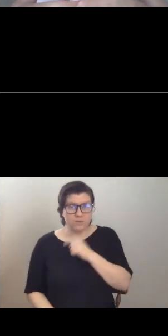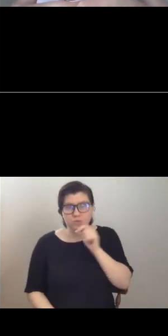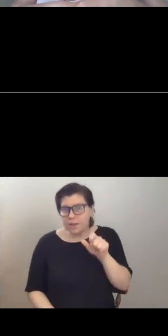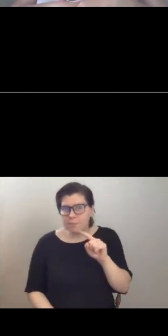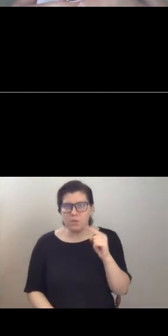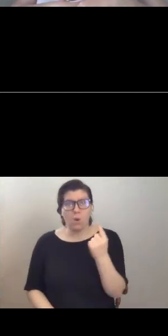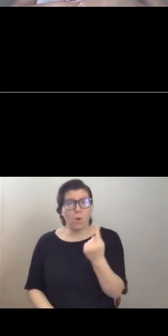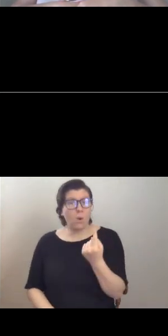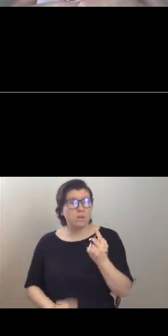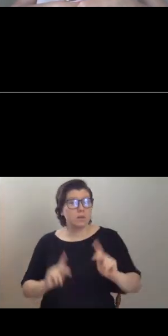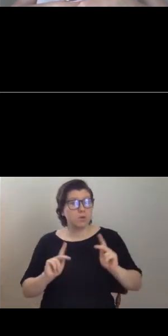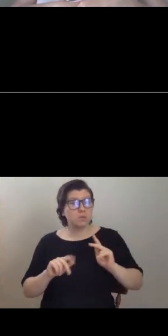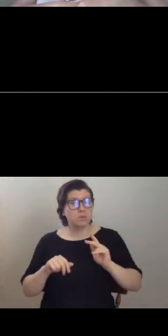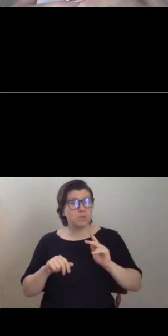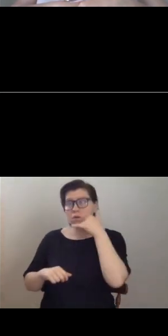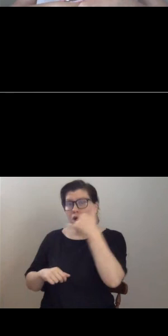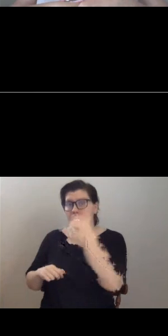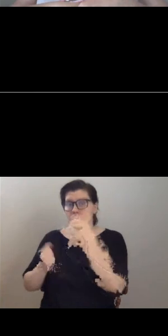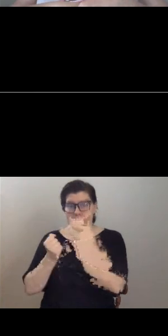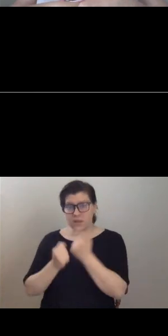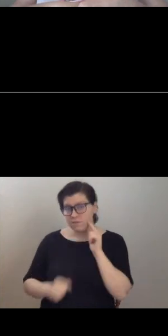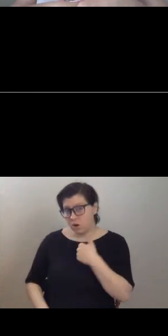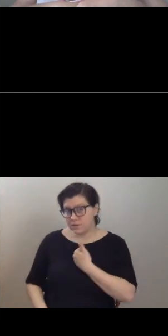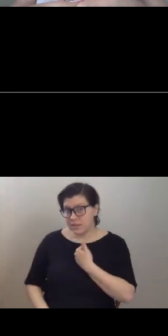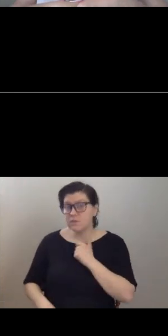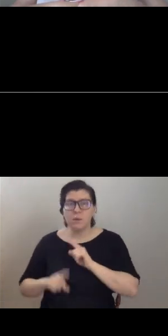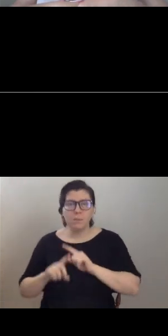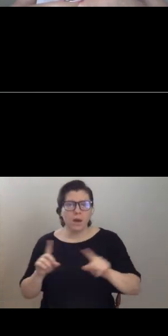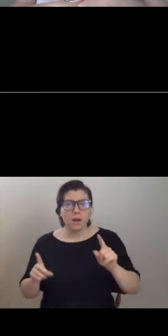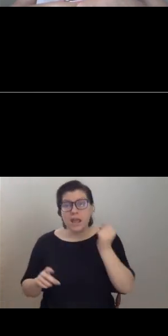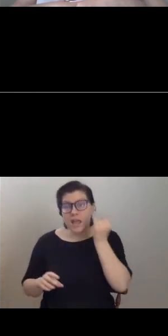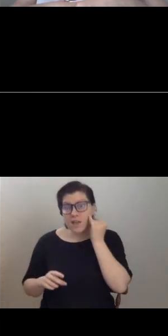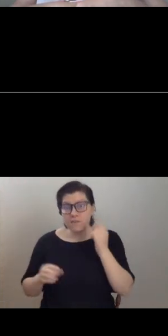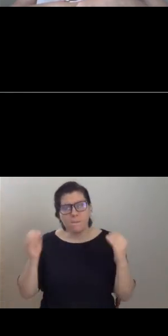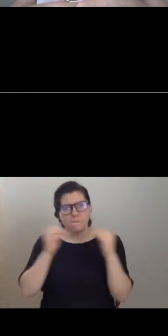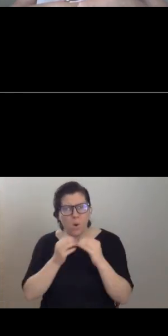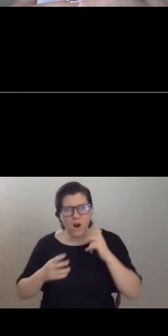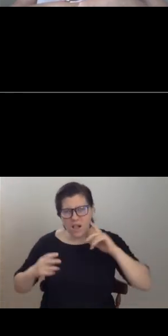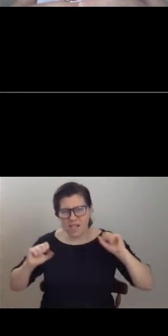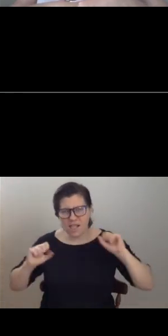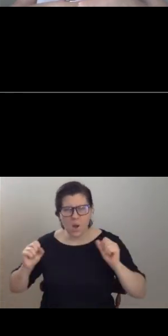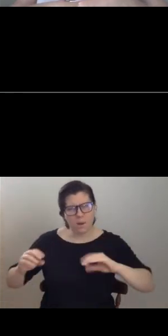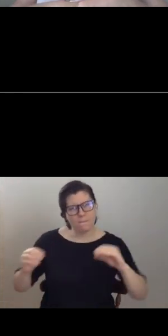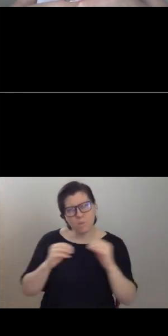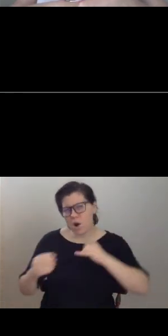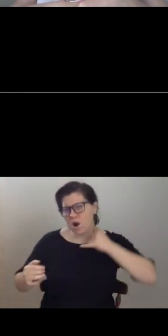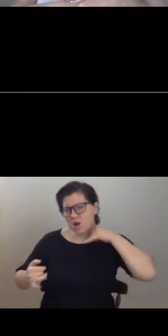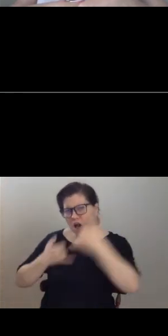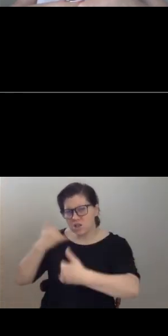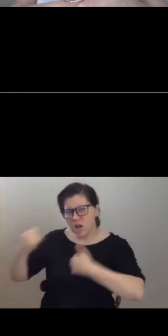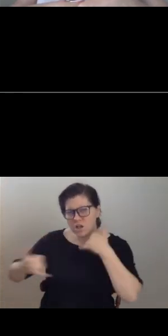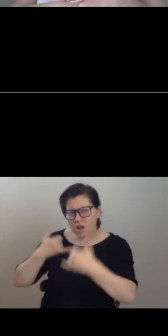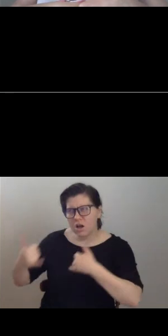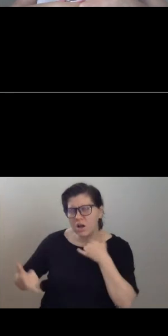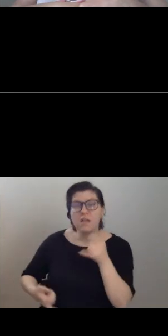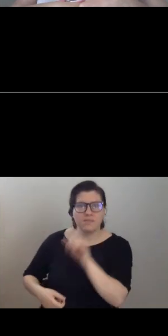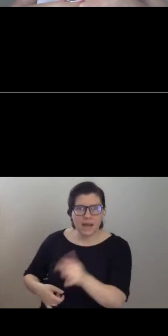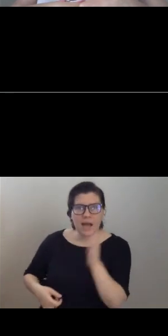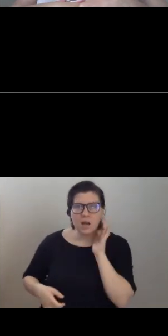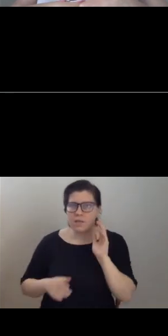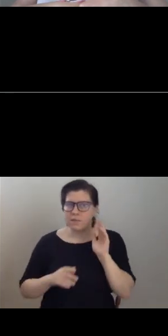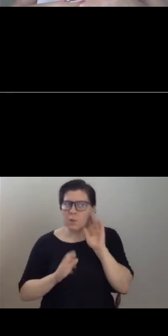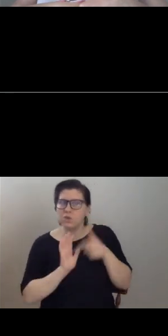advocate for our particular cause, but the louder, the more volume they receive on a particular issue, it stands out. So we